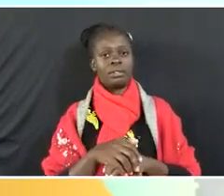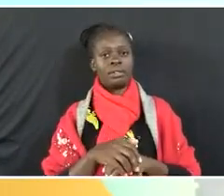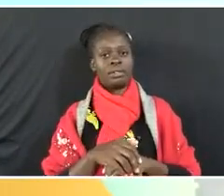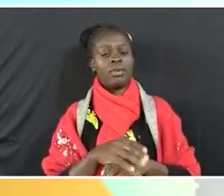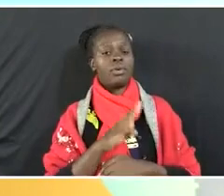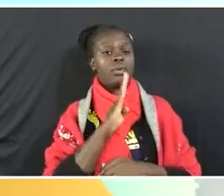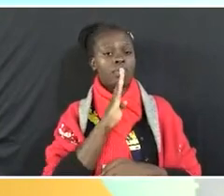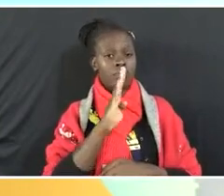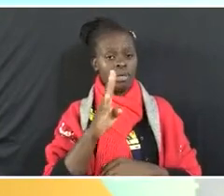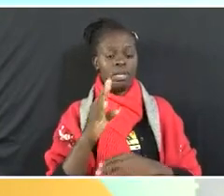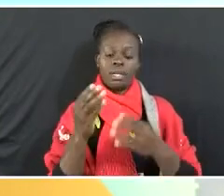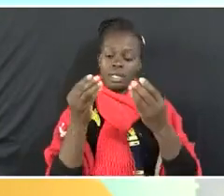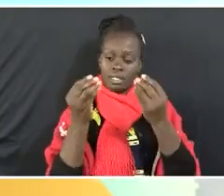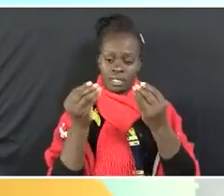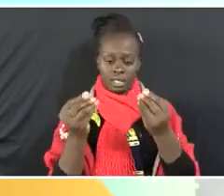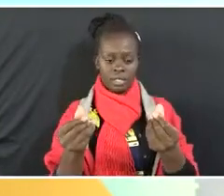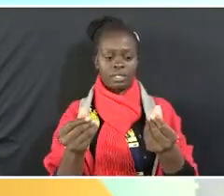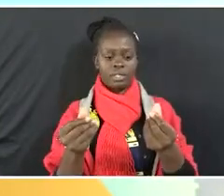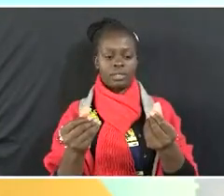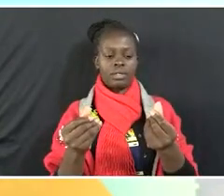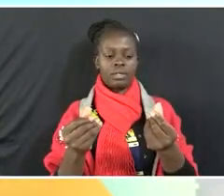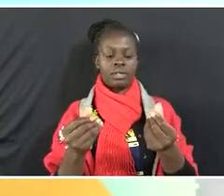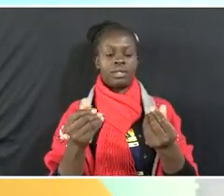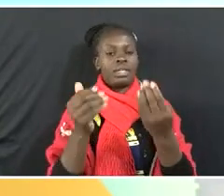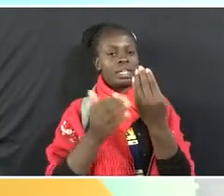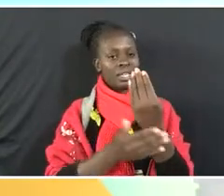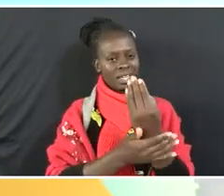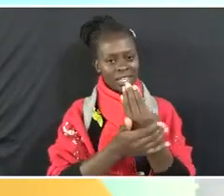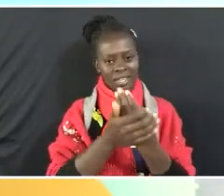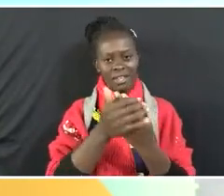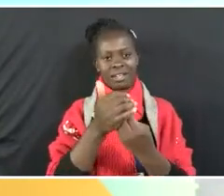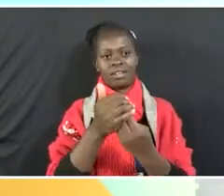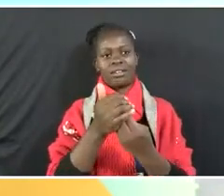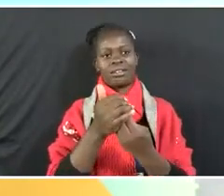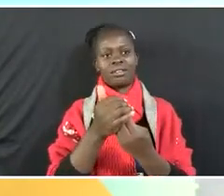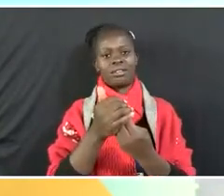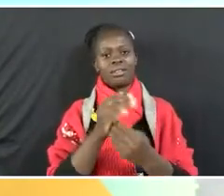me, deal gently with them. Handle them in a good way.